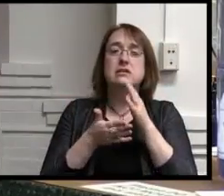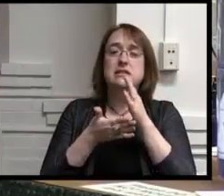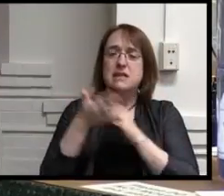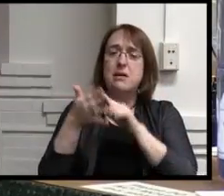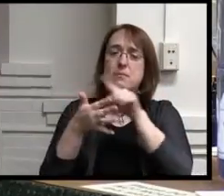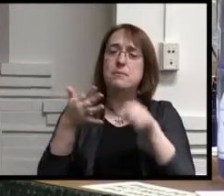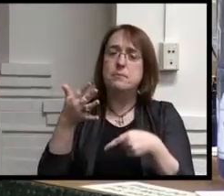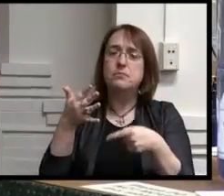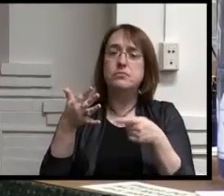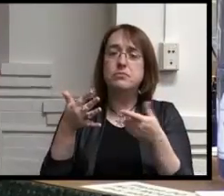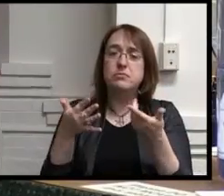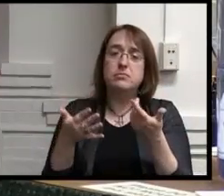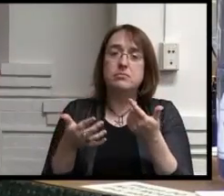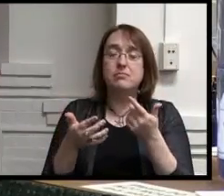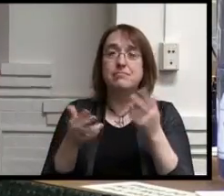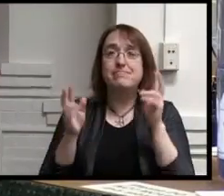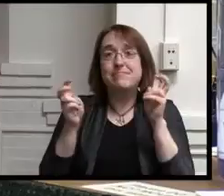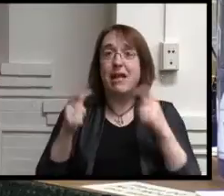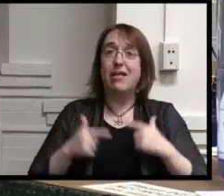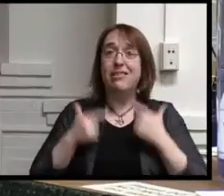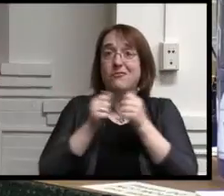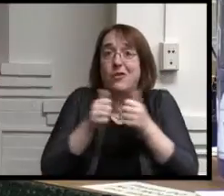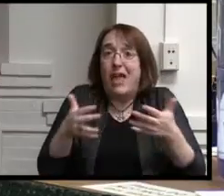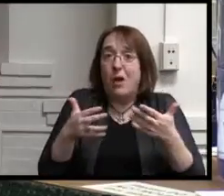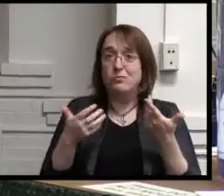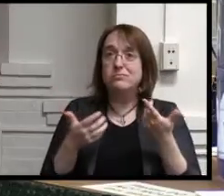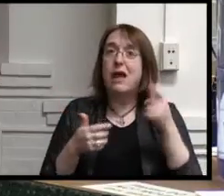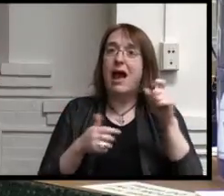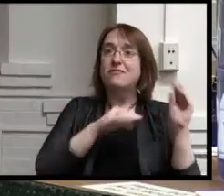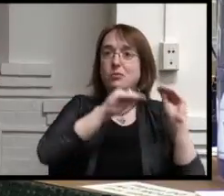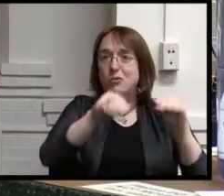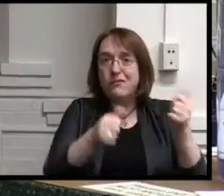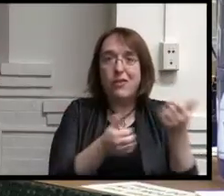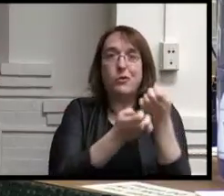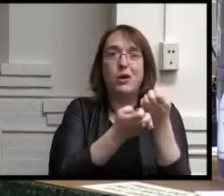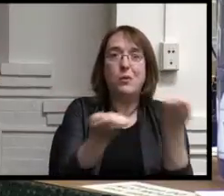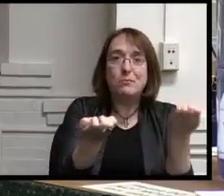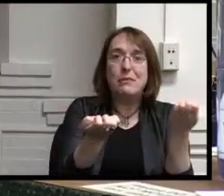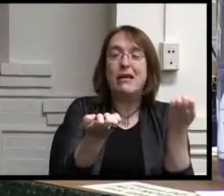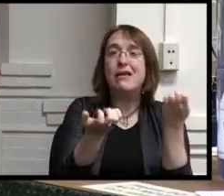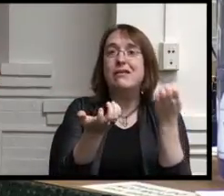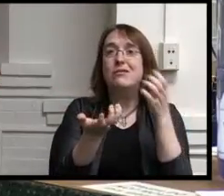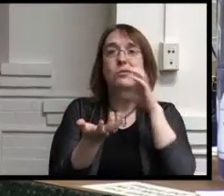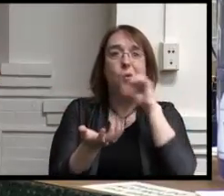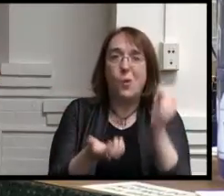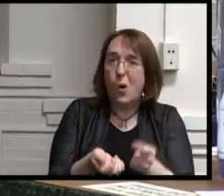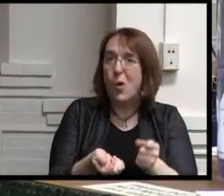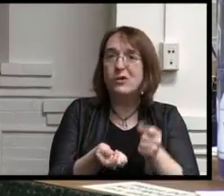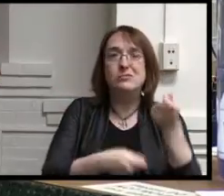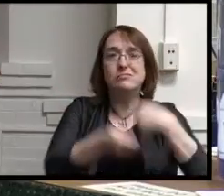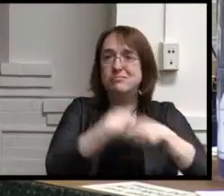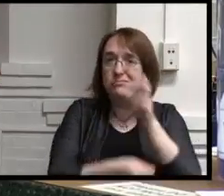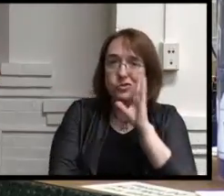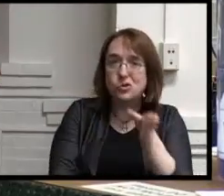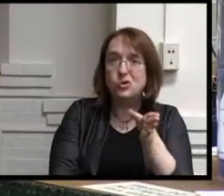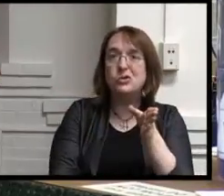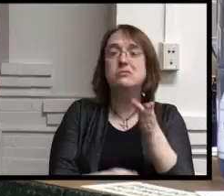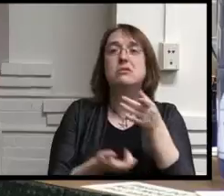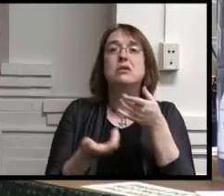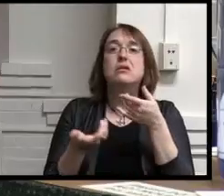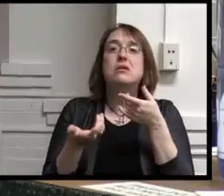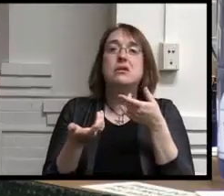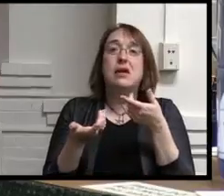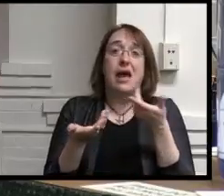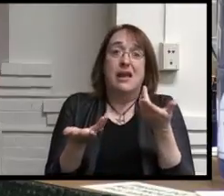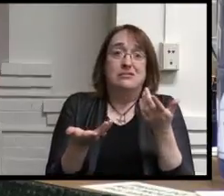things we would have had to live without, and we would have had to either move equipment that really is old enough that it ought to be replaced, and just